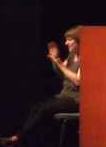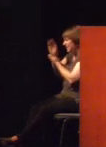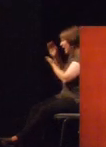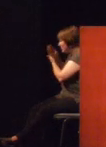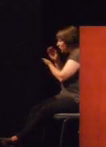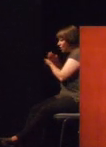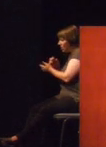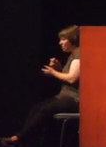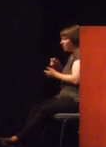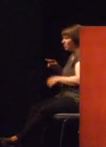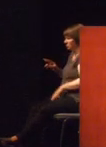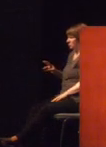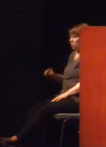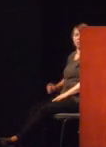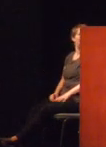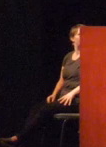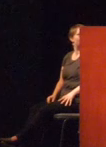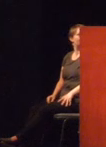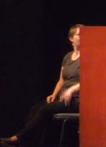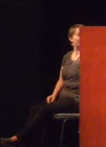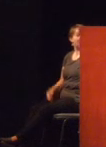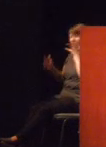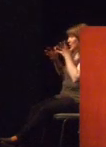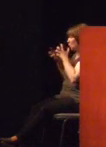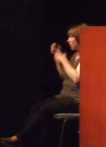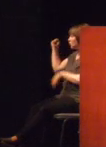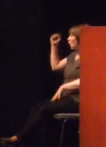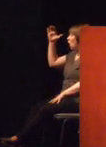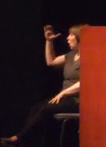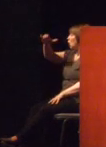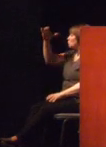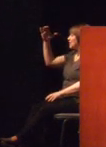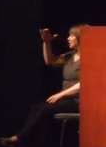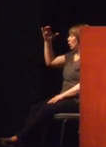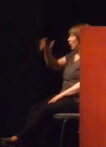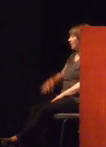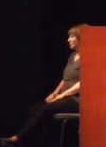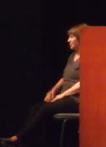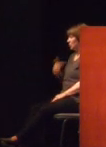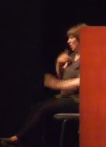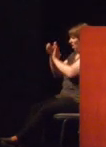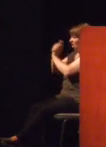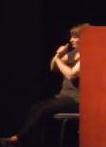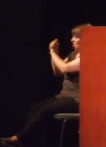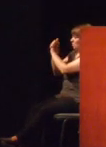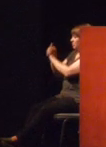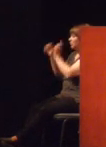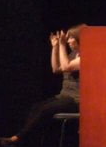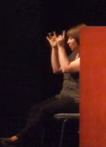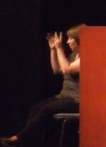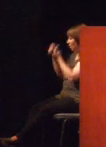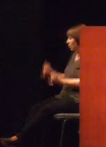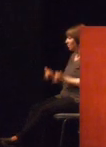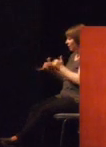selfie. No, they needed to arm wrestle. So I got to arm wrestle with one of the volleyball players,